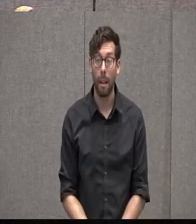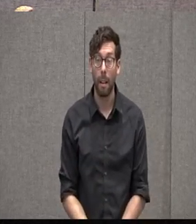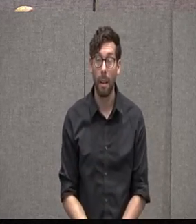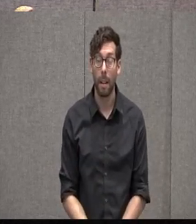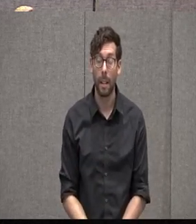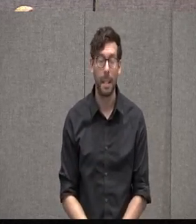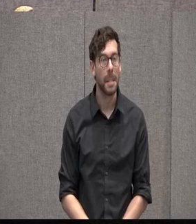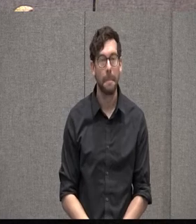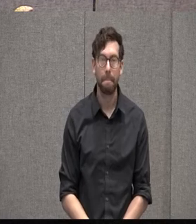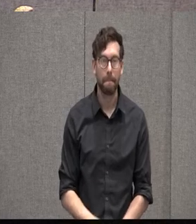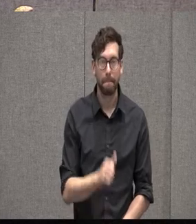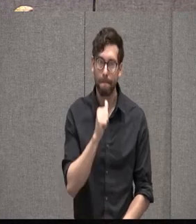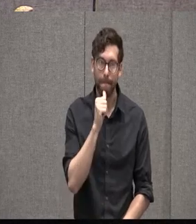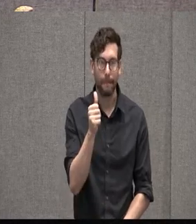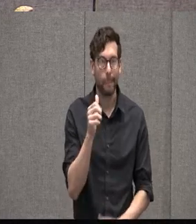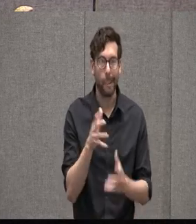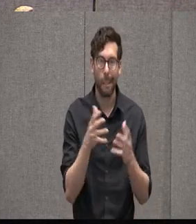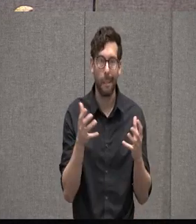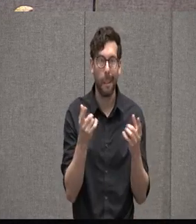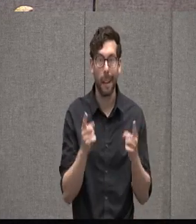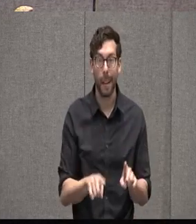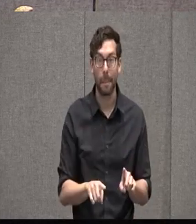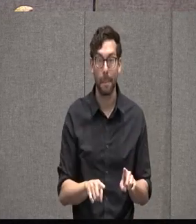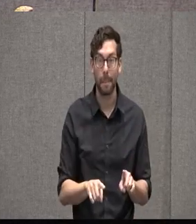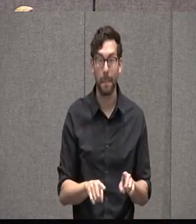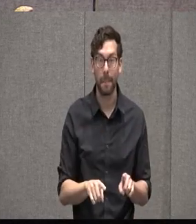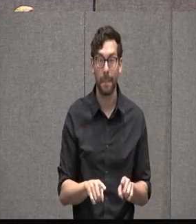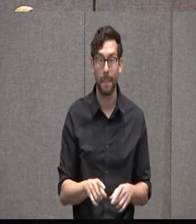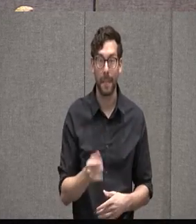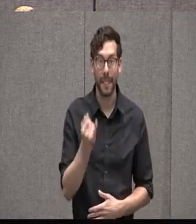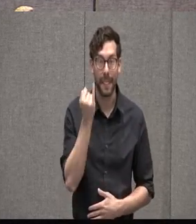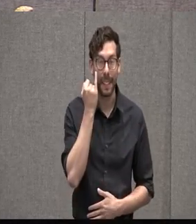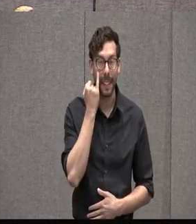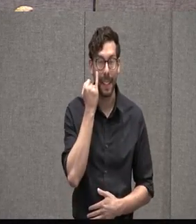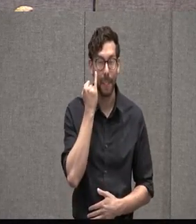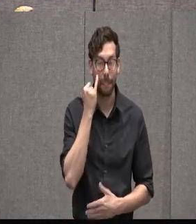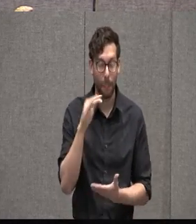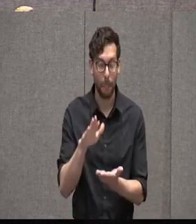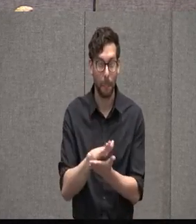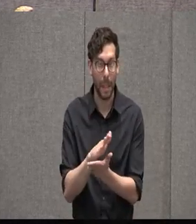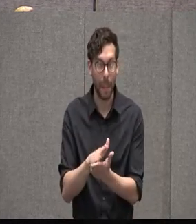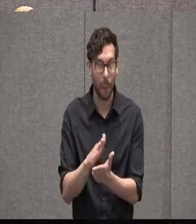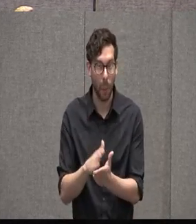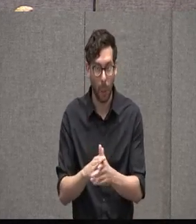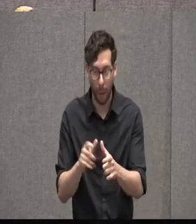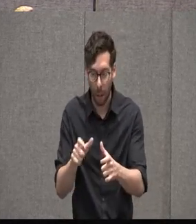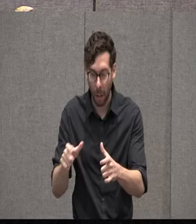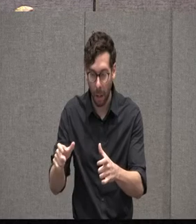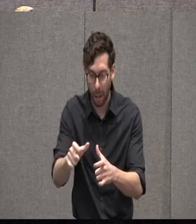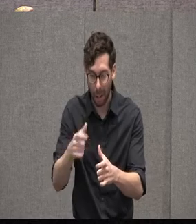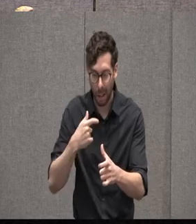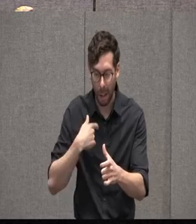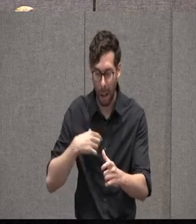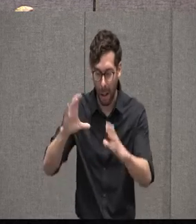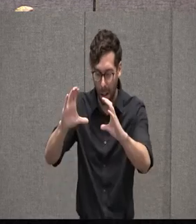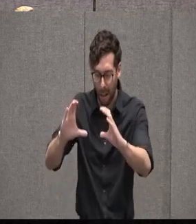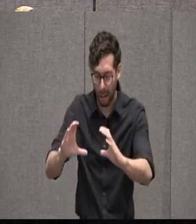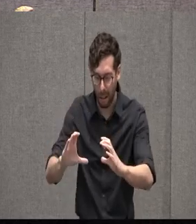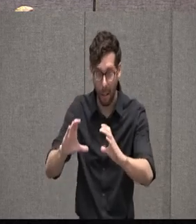Not too much happening there. What if I put it on these small pieces of paper that I scattered here on the